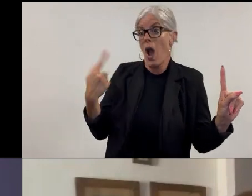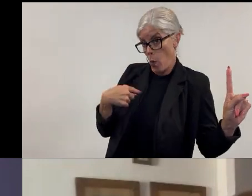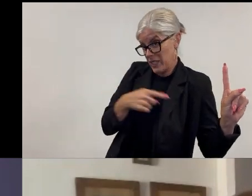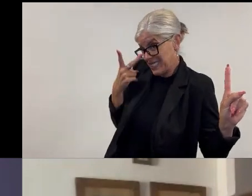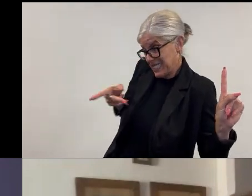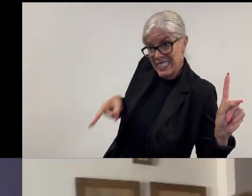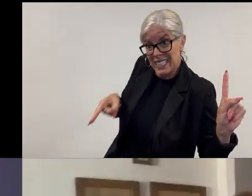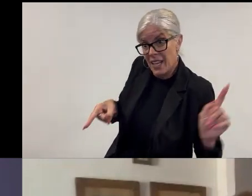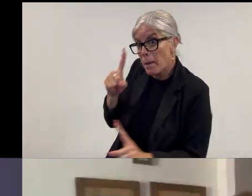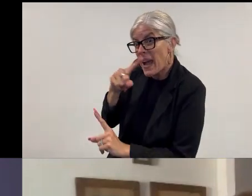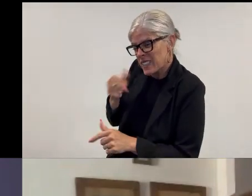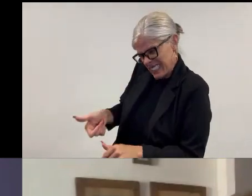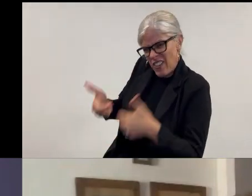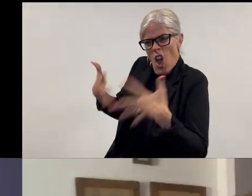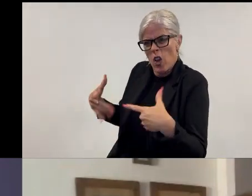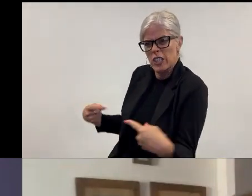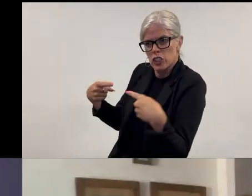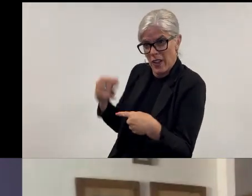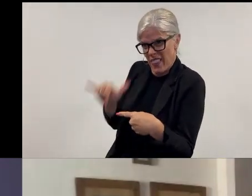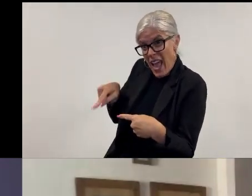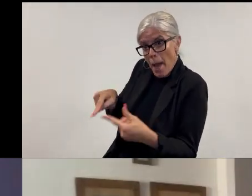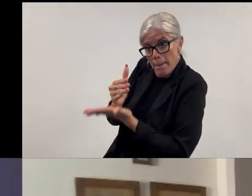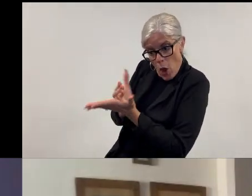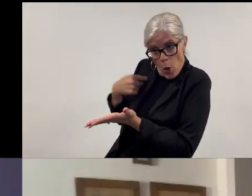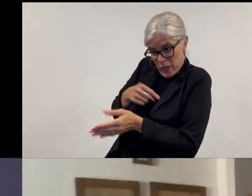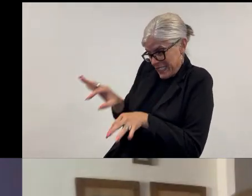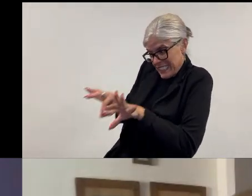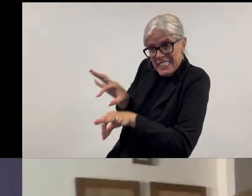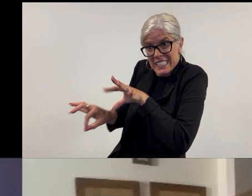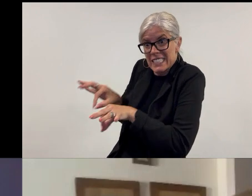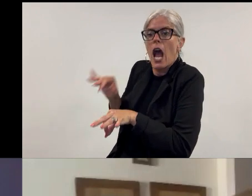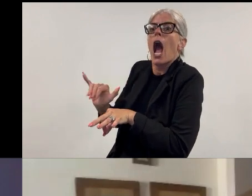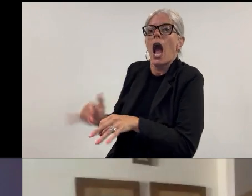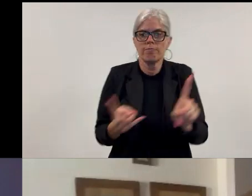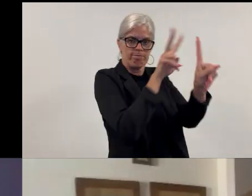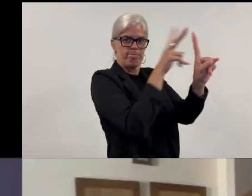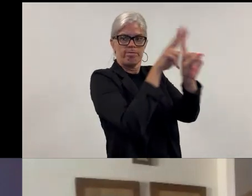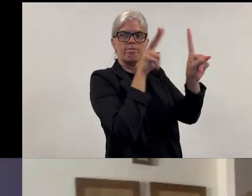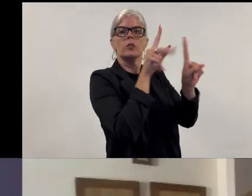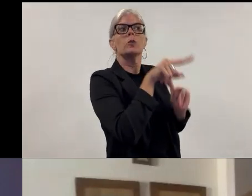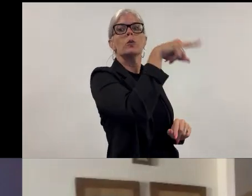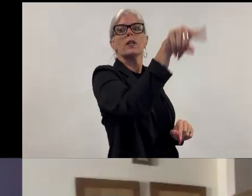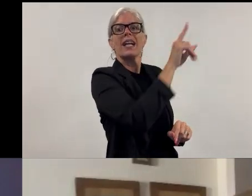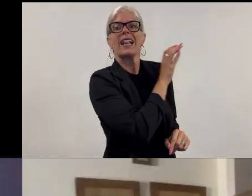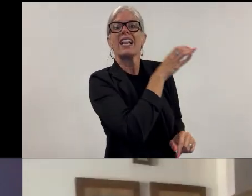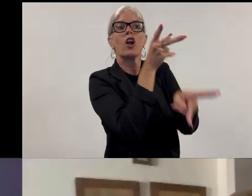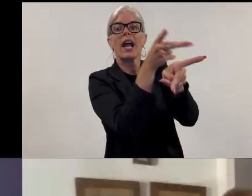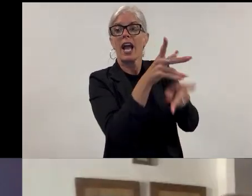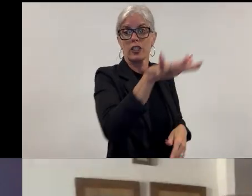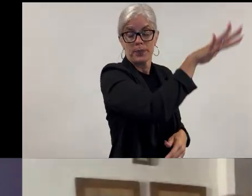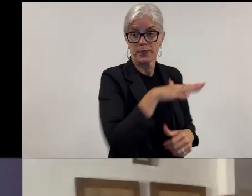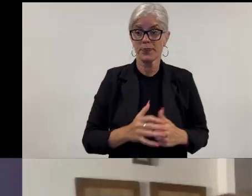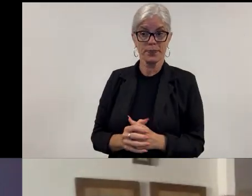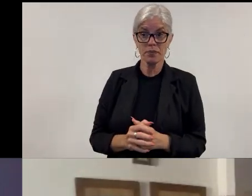transition from the animal model, make me as a clinician understand that whatever we see at the mouse